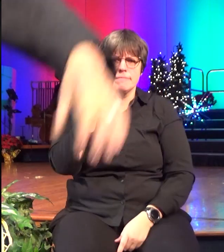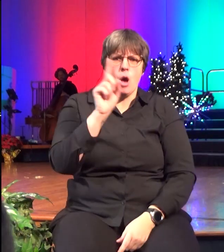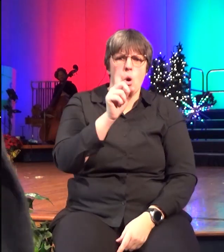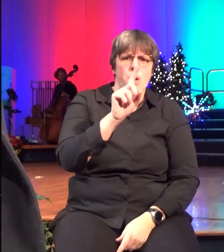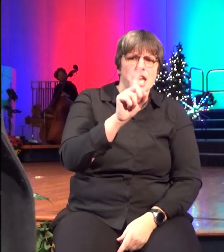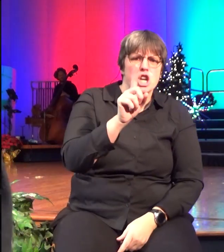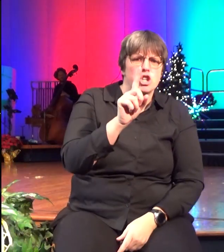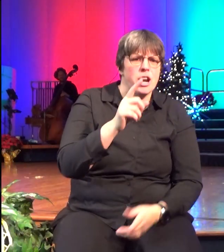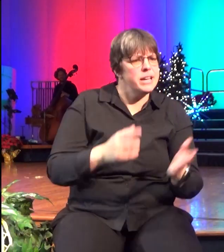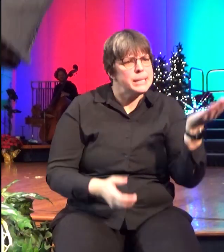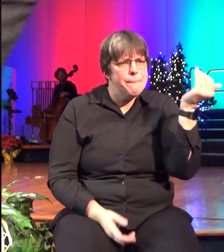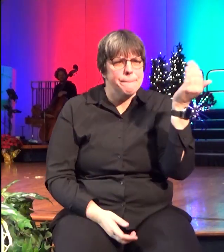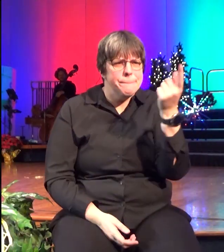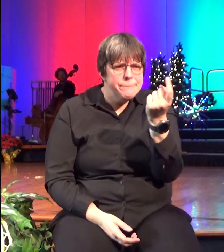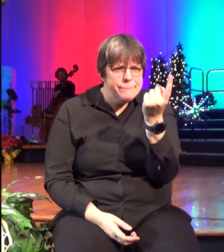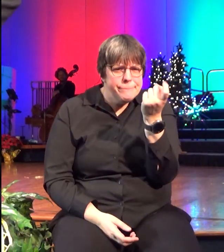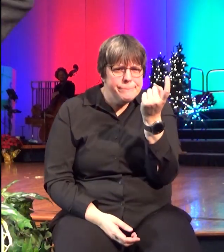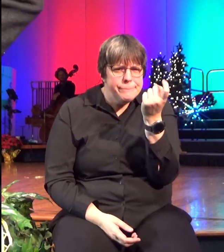leaders, come over here.